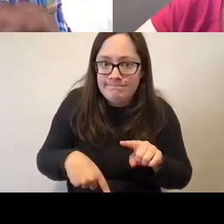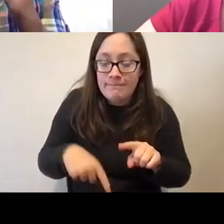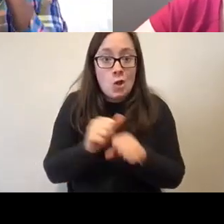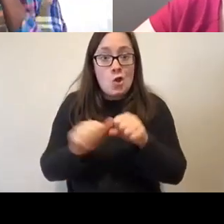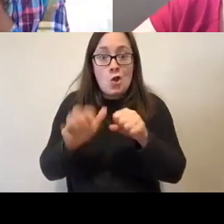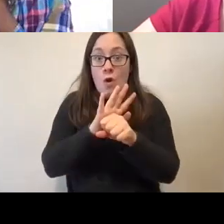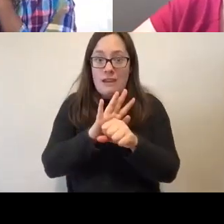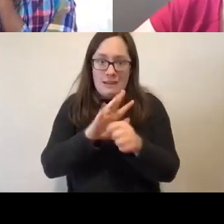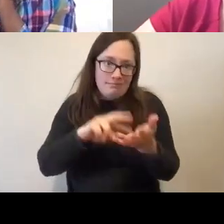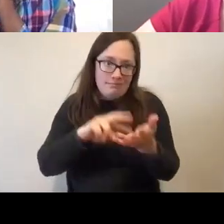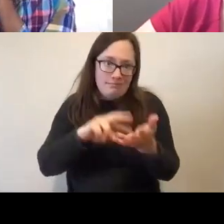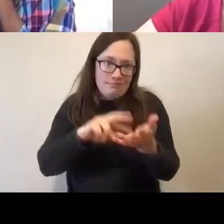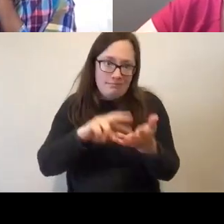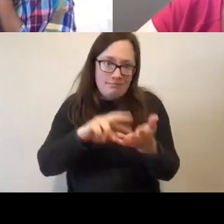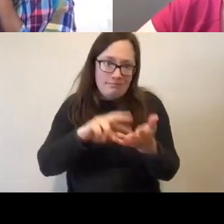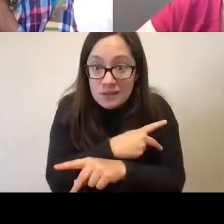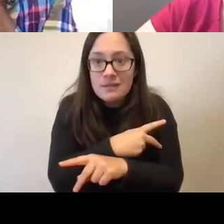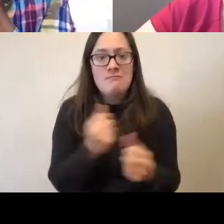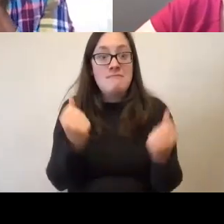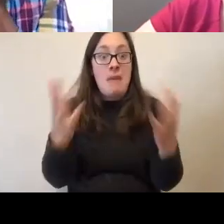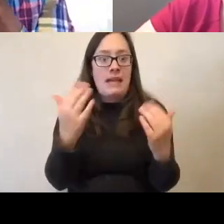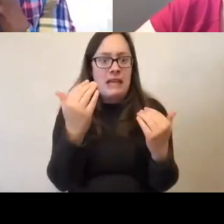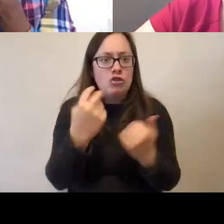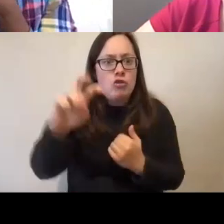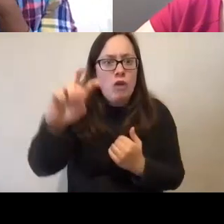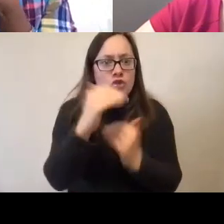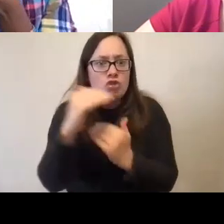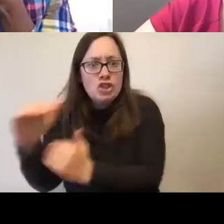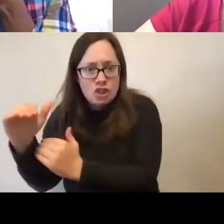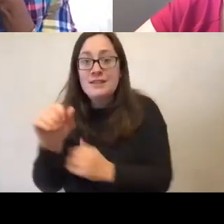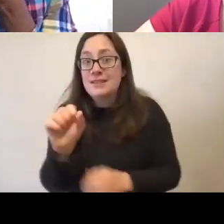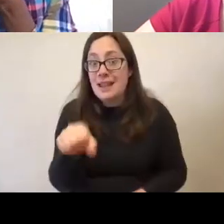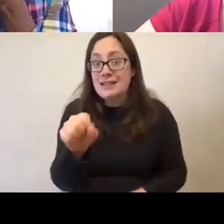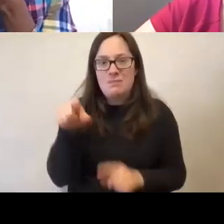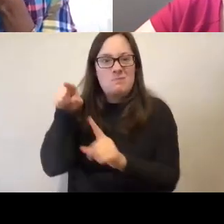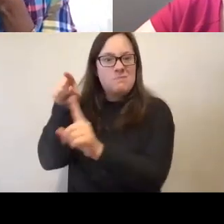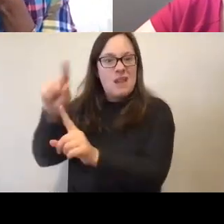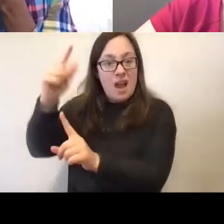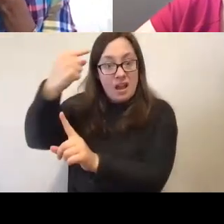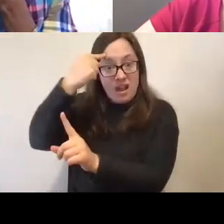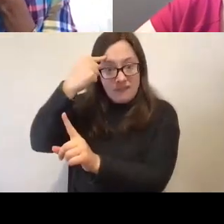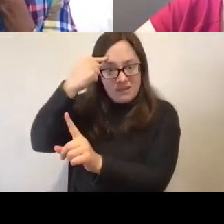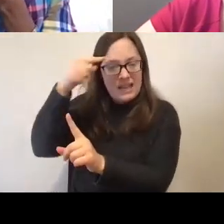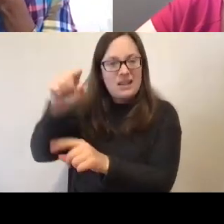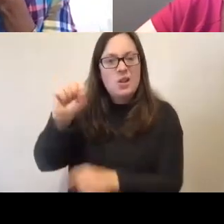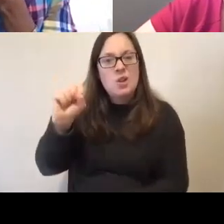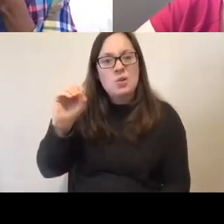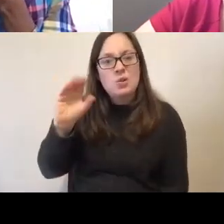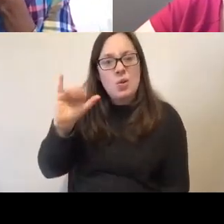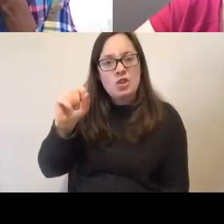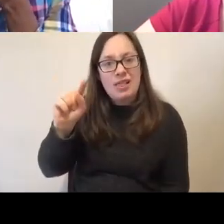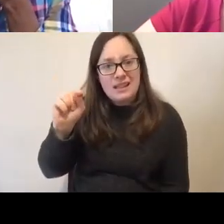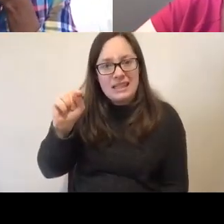lot of restrictions on how much you could travel, mostly because the socialist government at the time took advantage